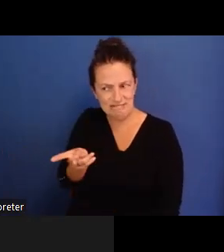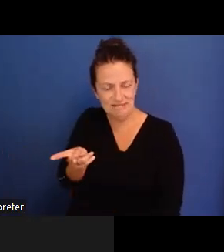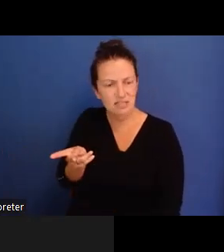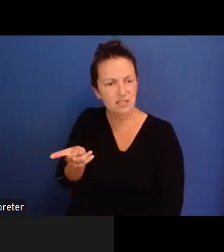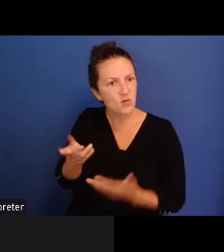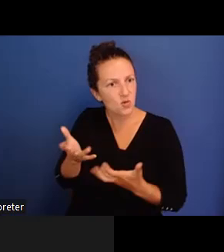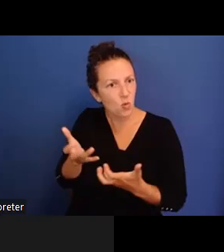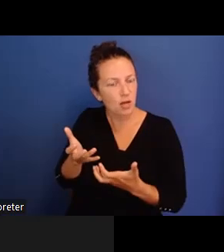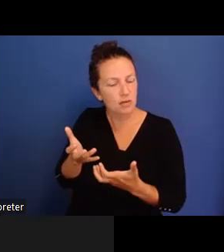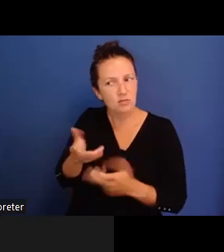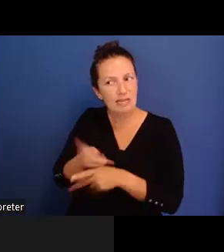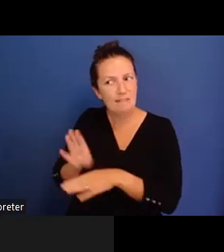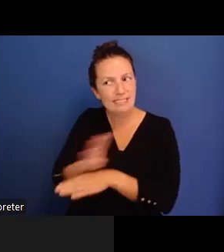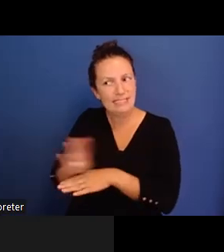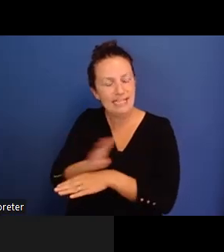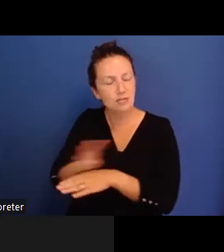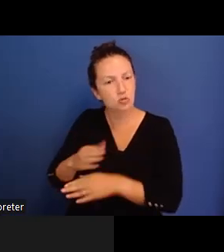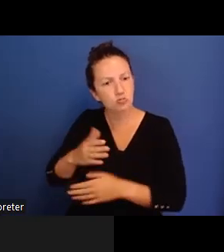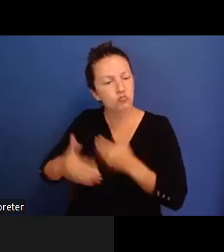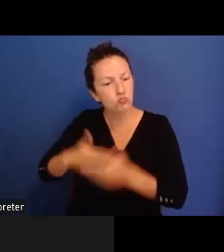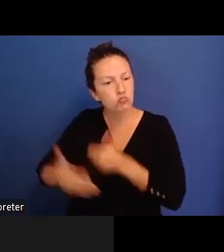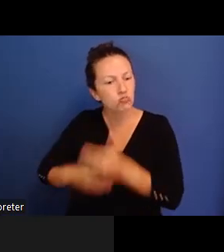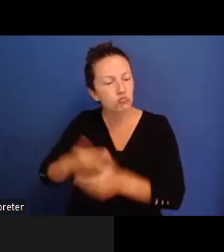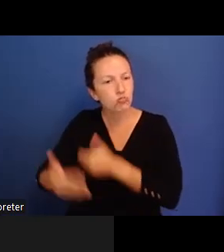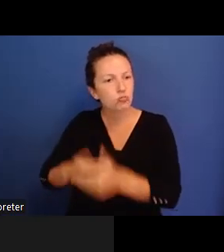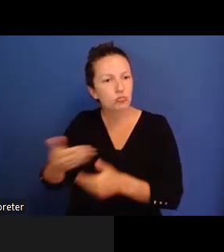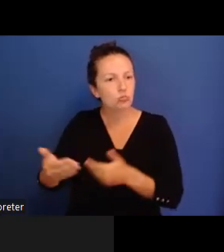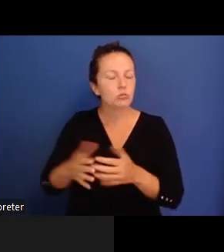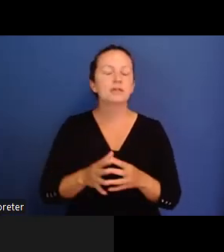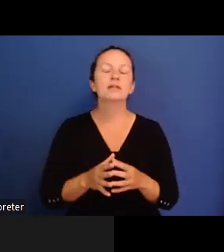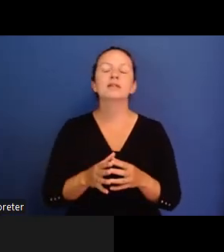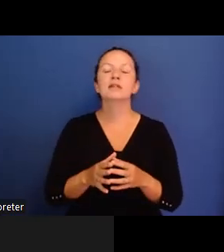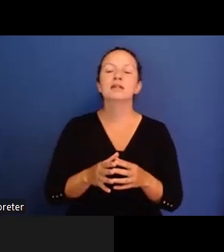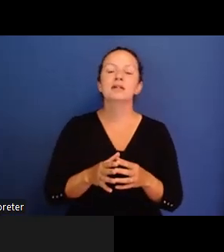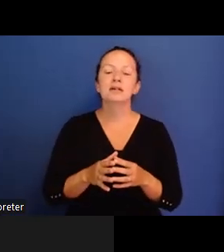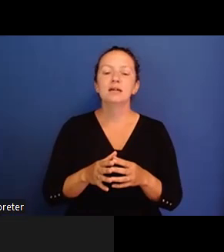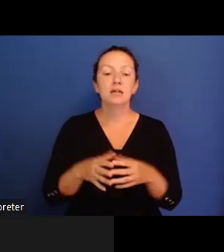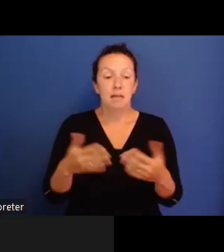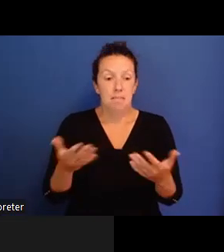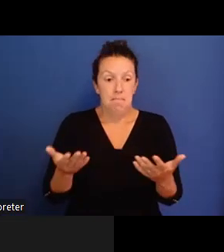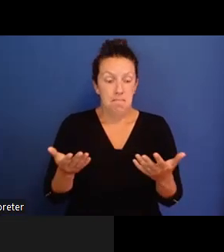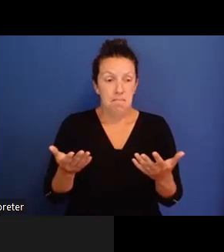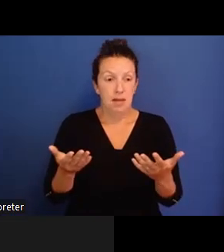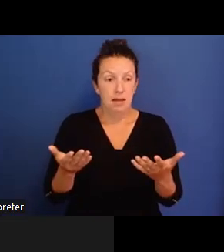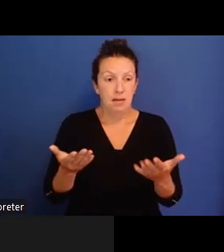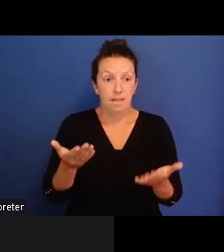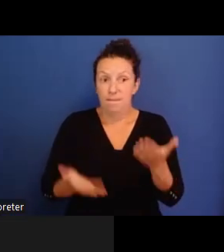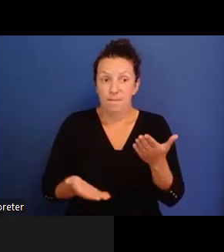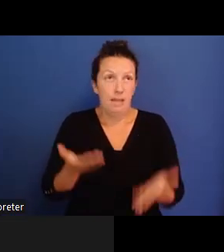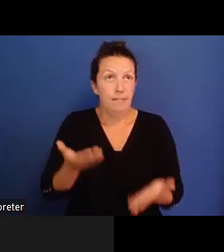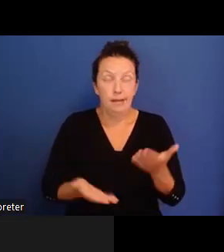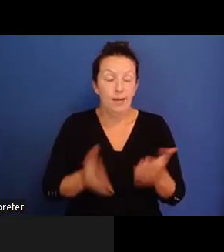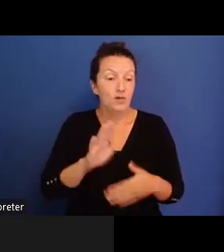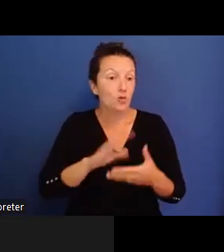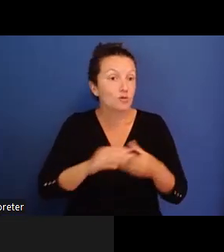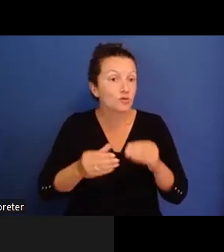kids occupied during the time that you're there. You know, and who knows, maybe in your story you